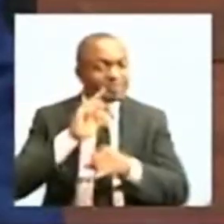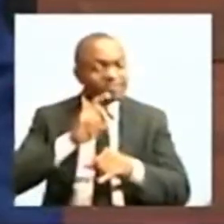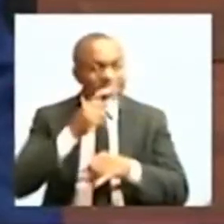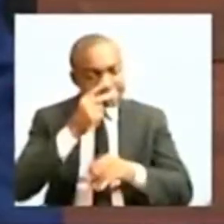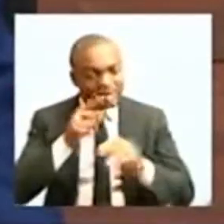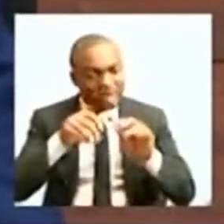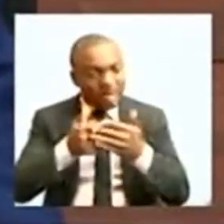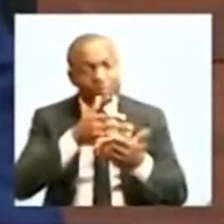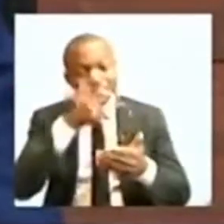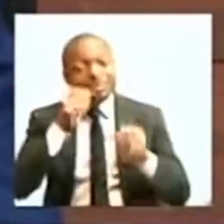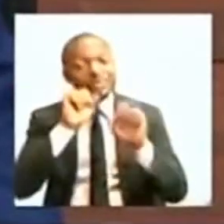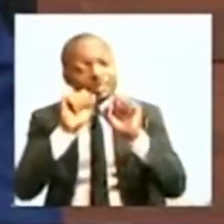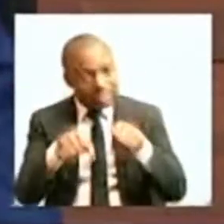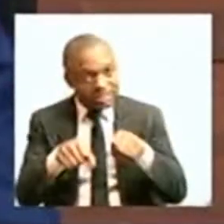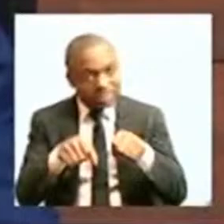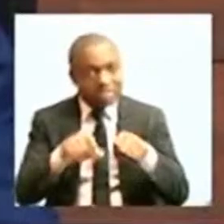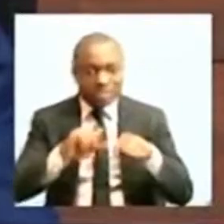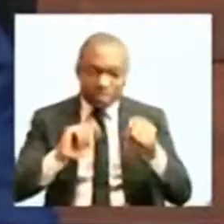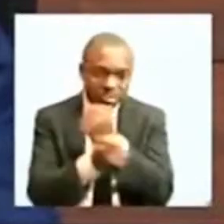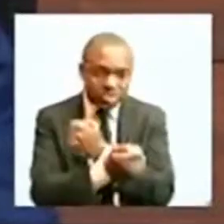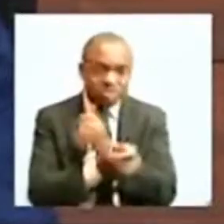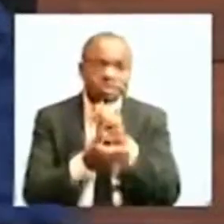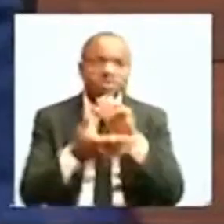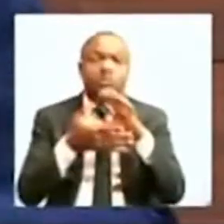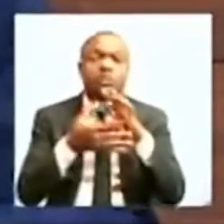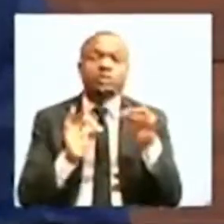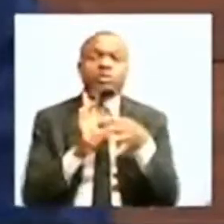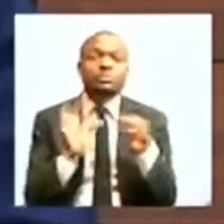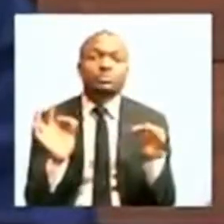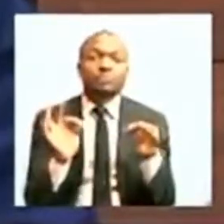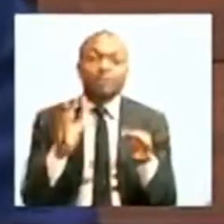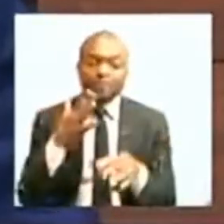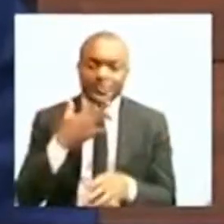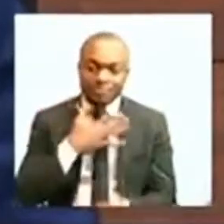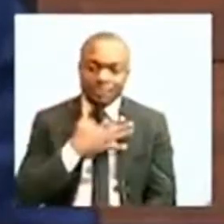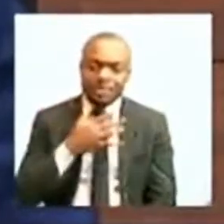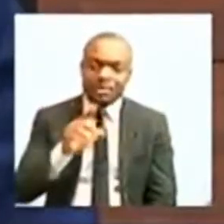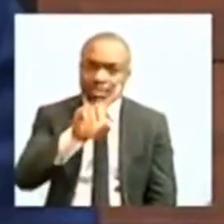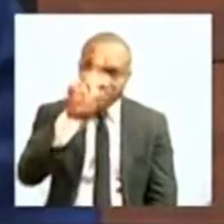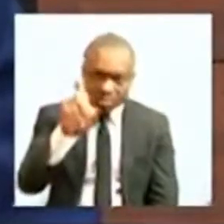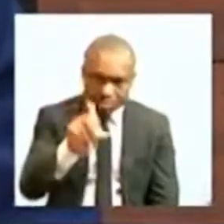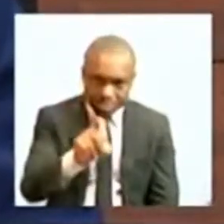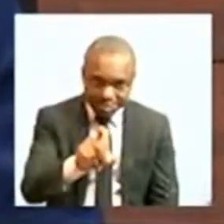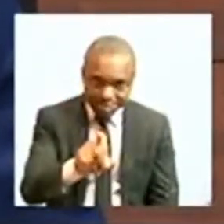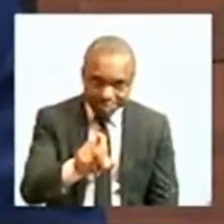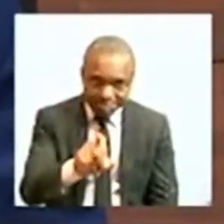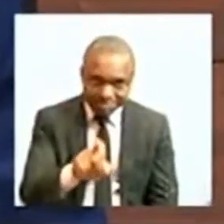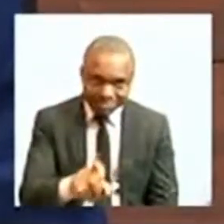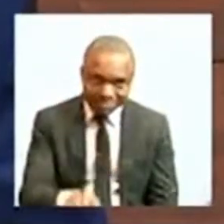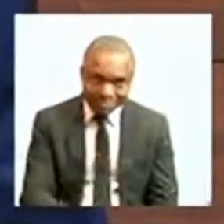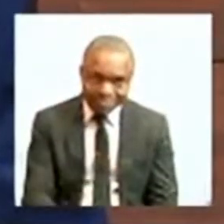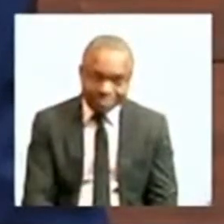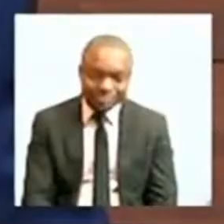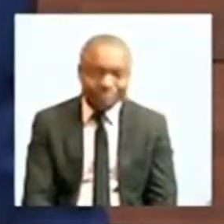can change the narrative. My short question is on the